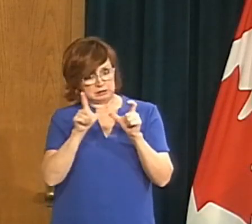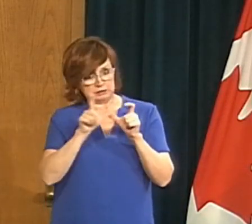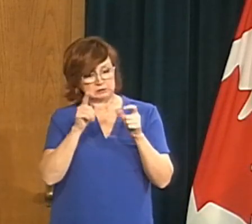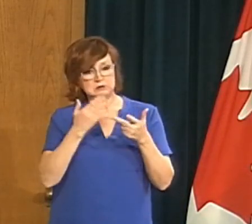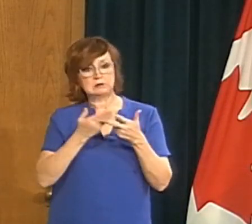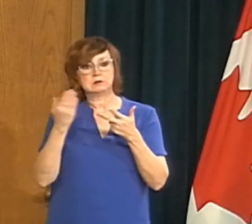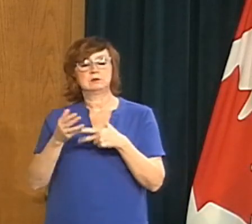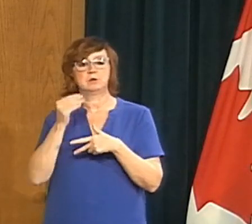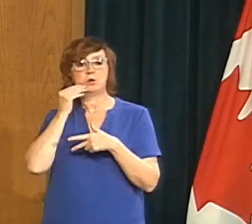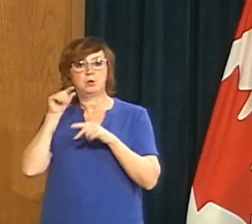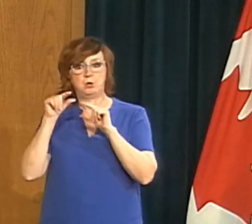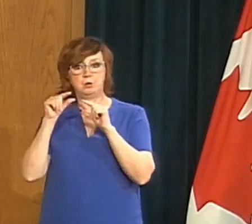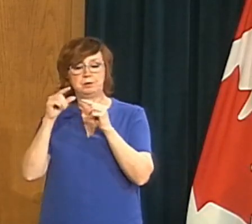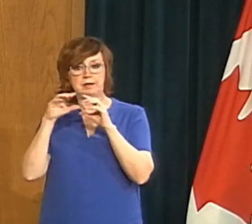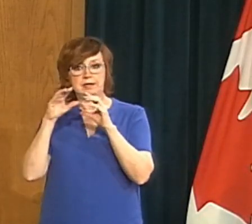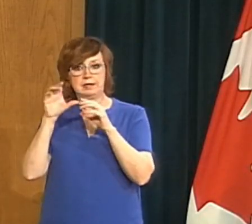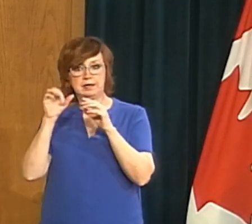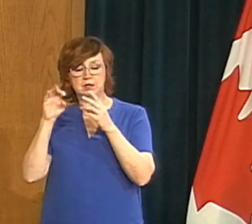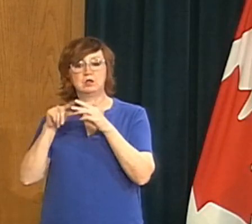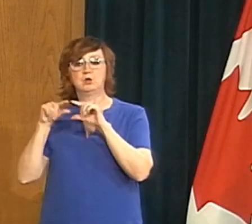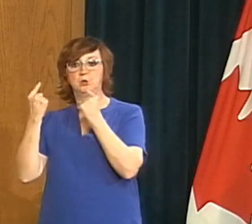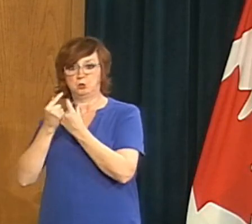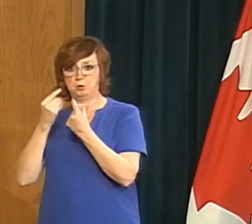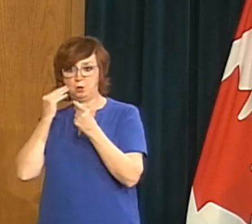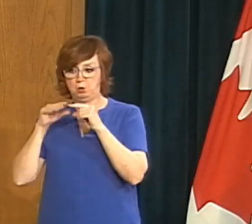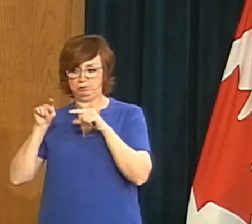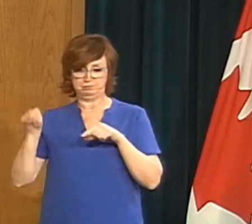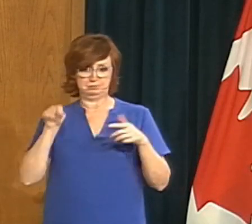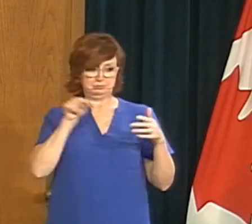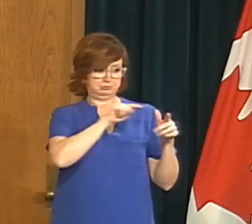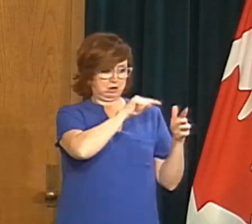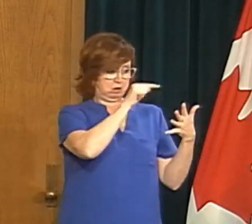community living service providers. Many of them, for example,